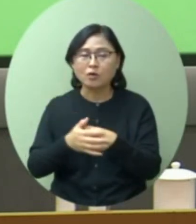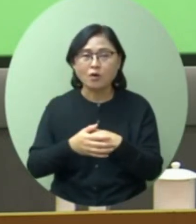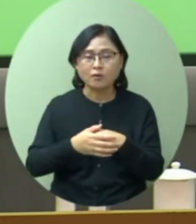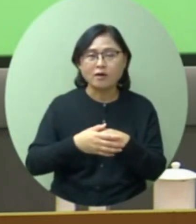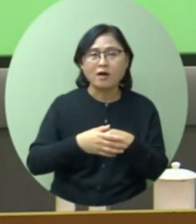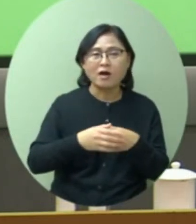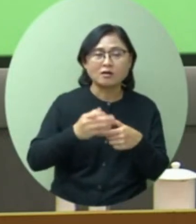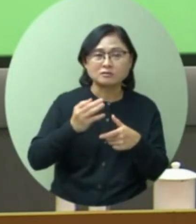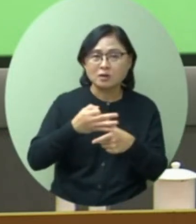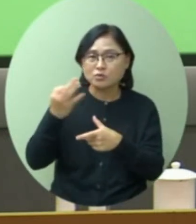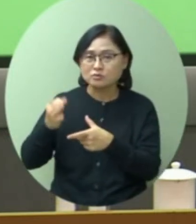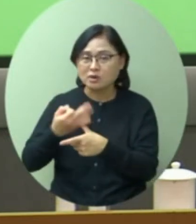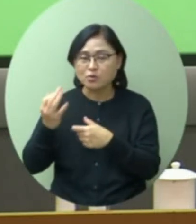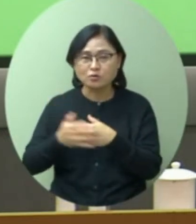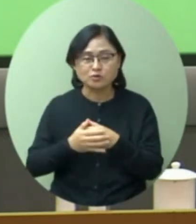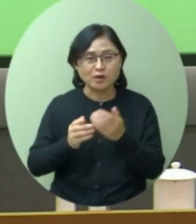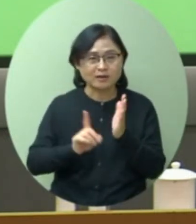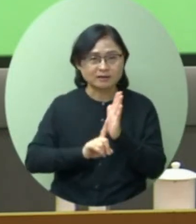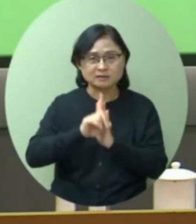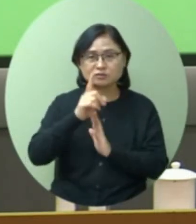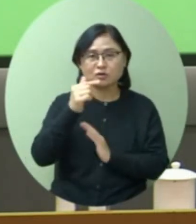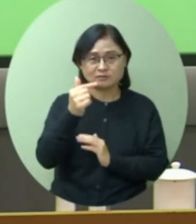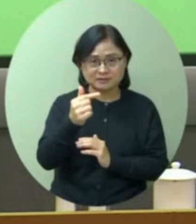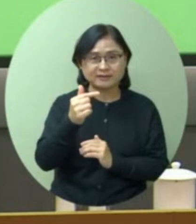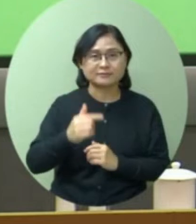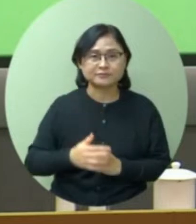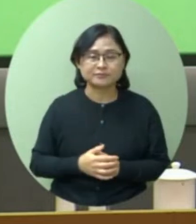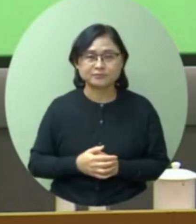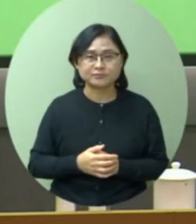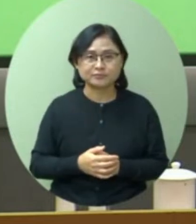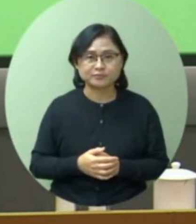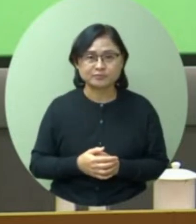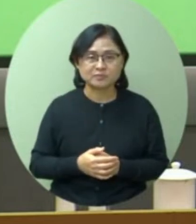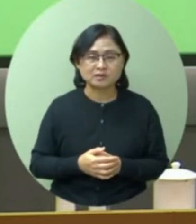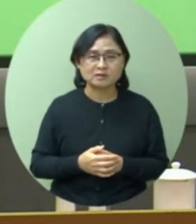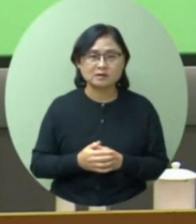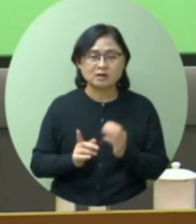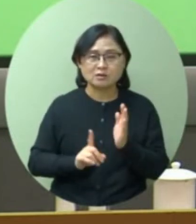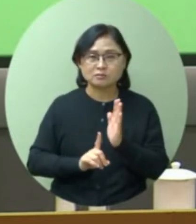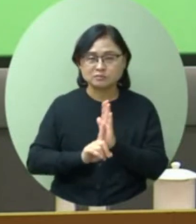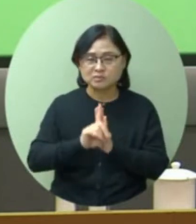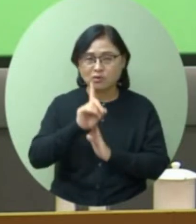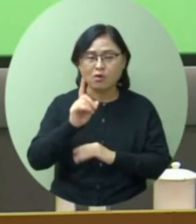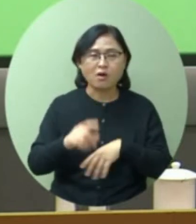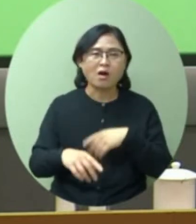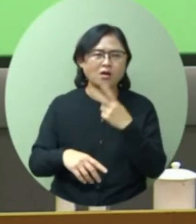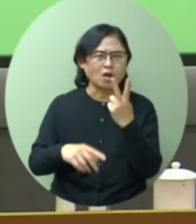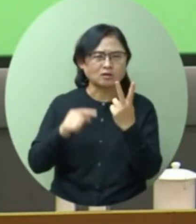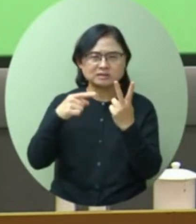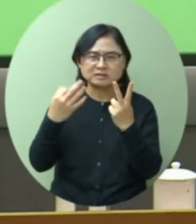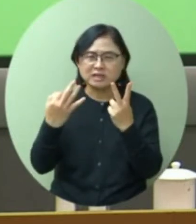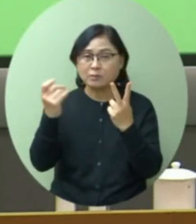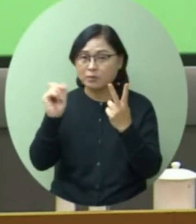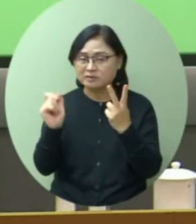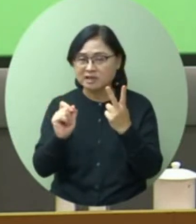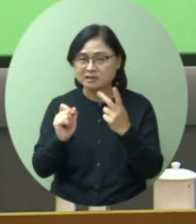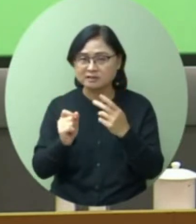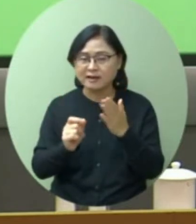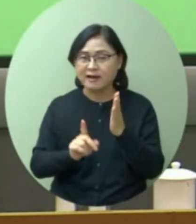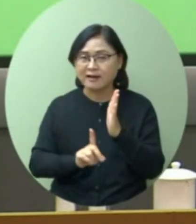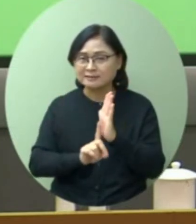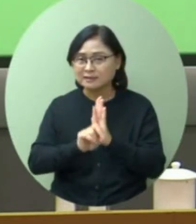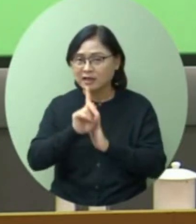the past 2 quarters, we see a net increase in GDP by about